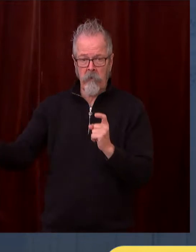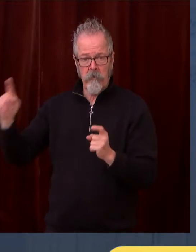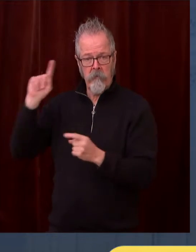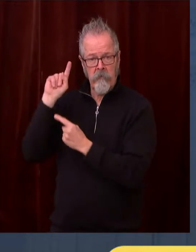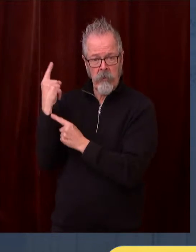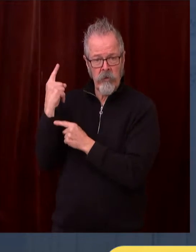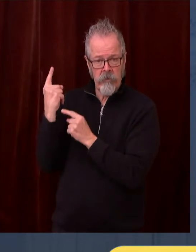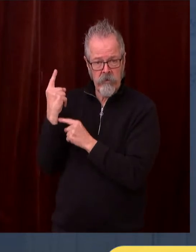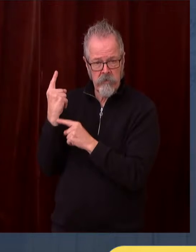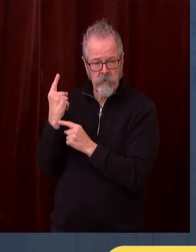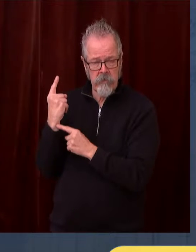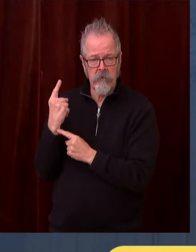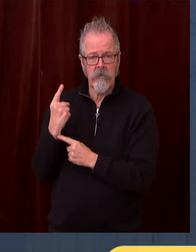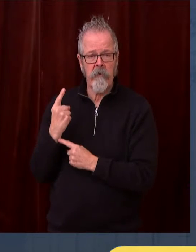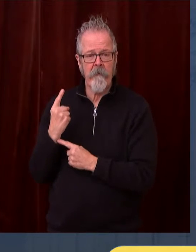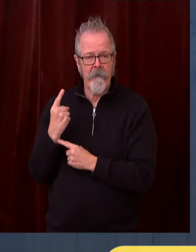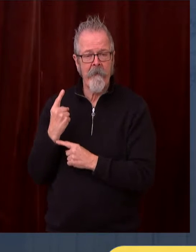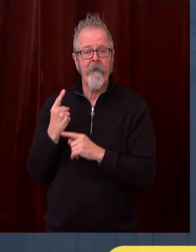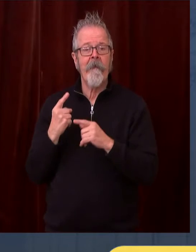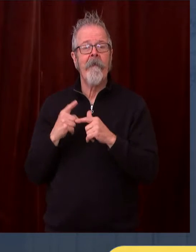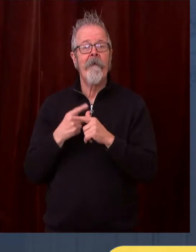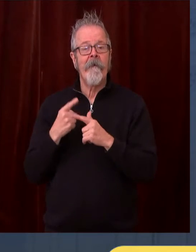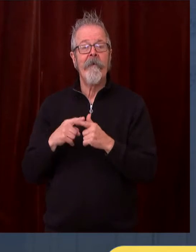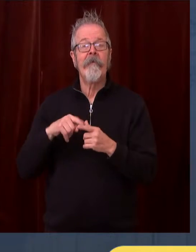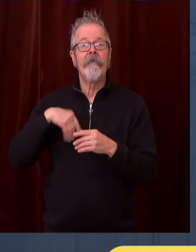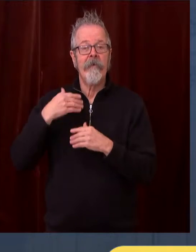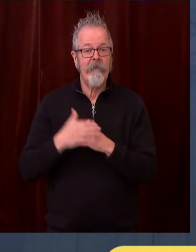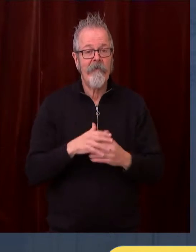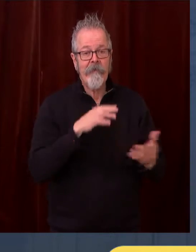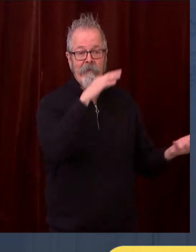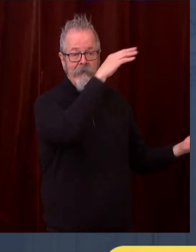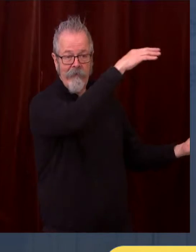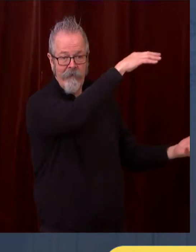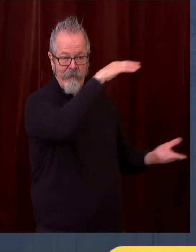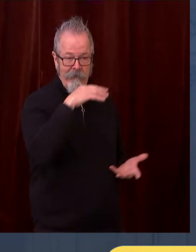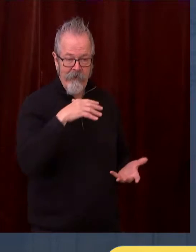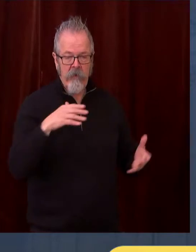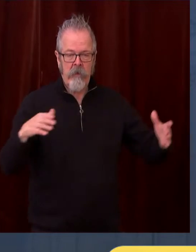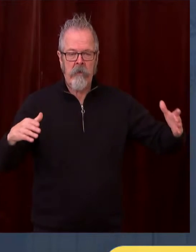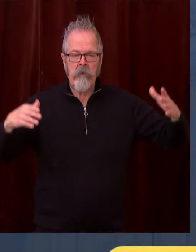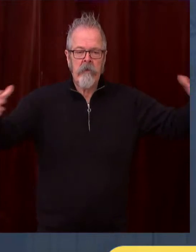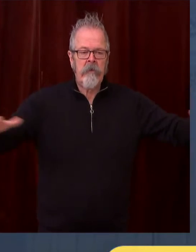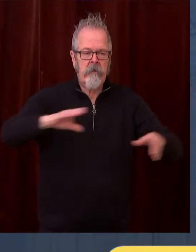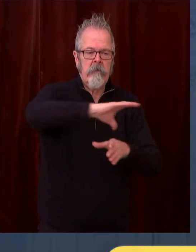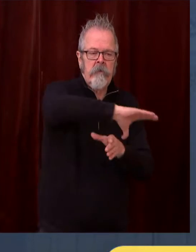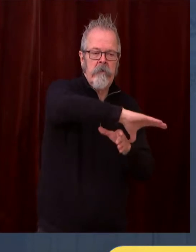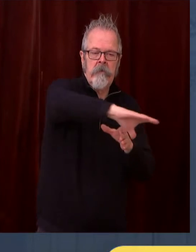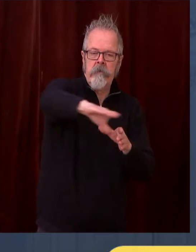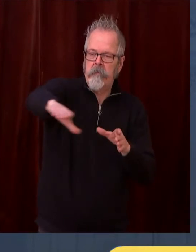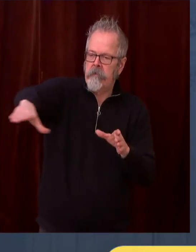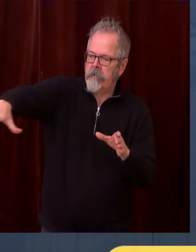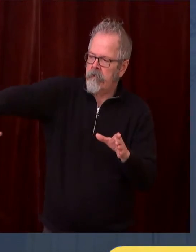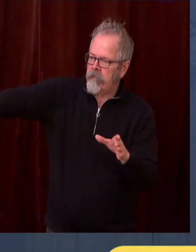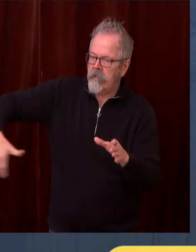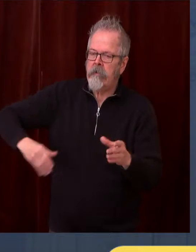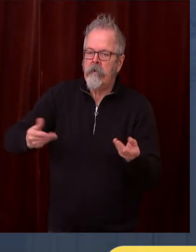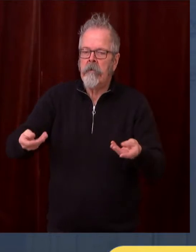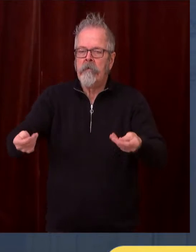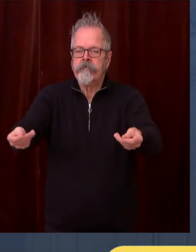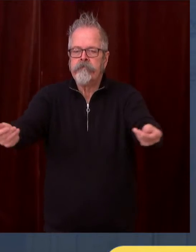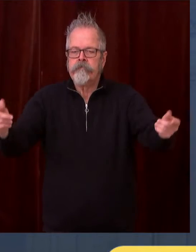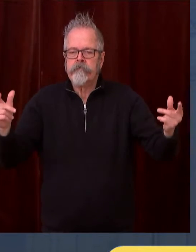and more counties receiving the vaccine. We do want to make sure people understand in the real